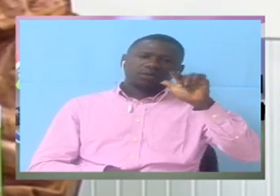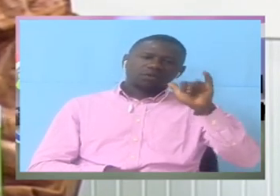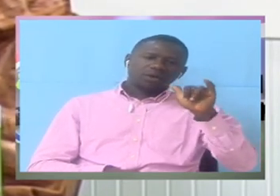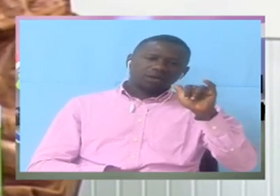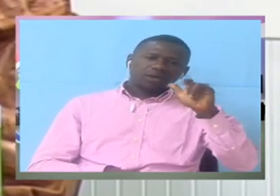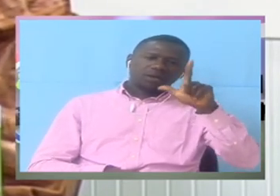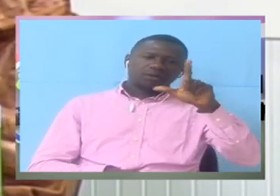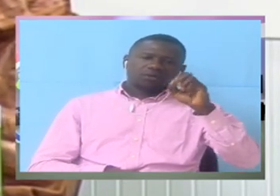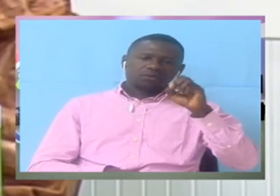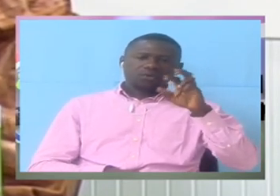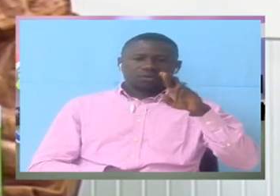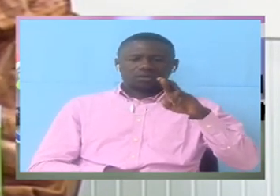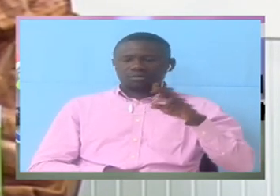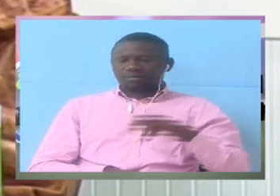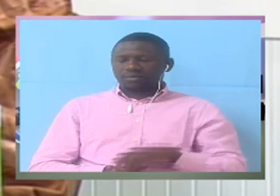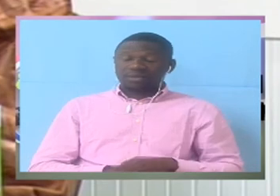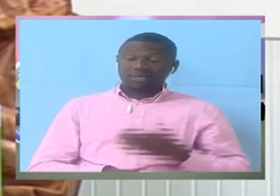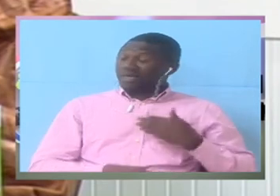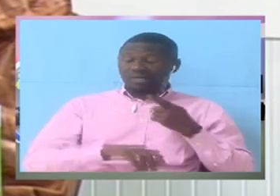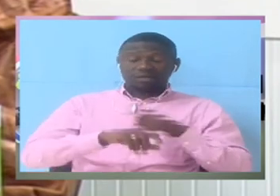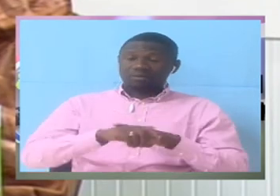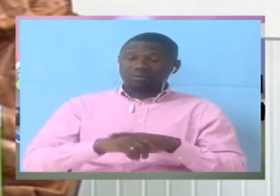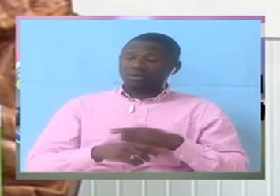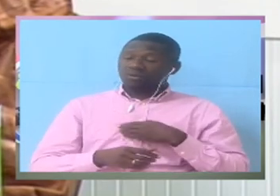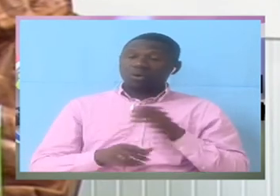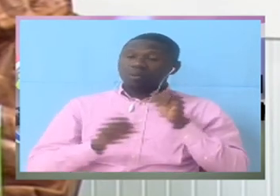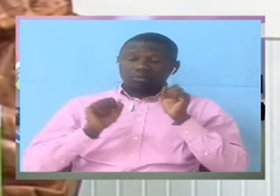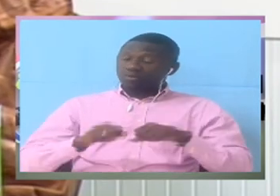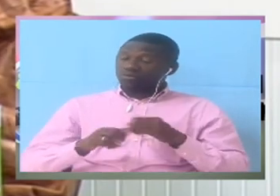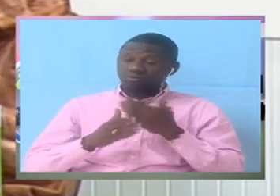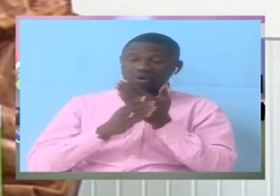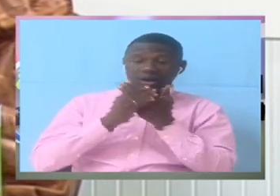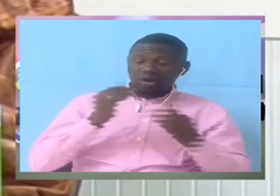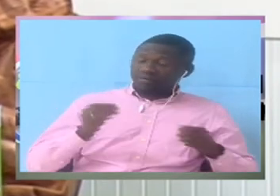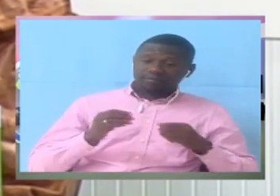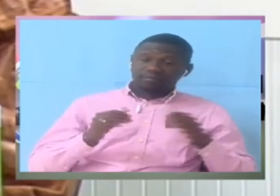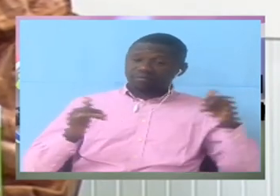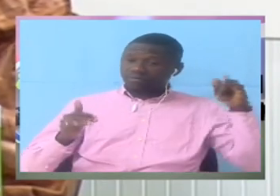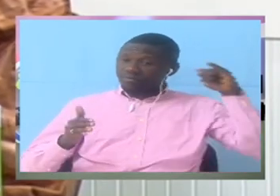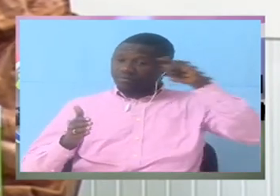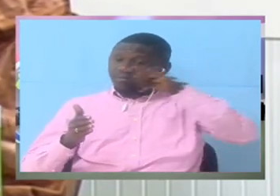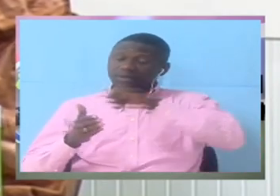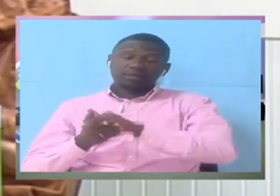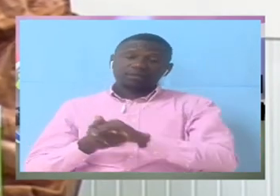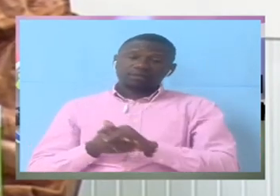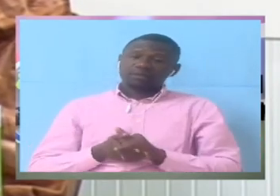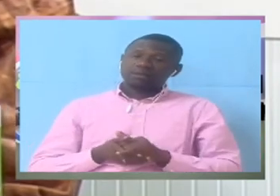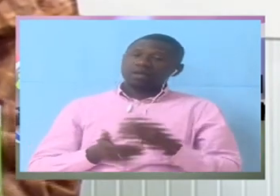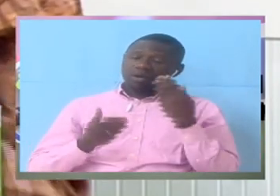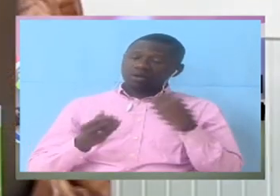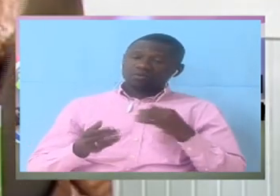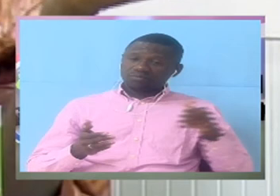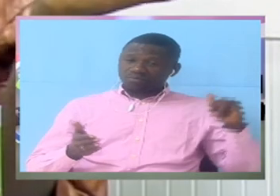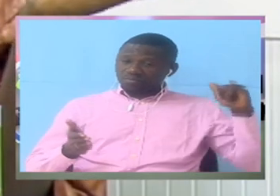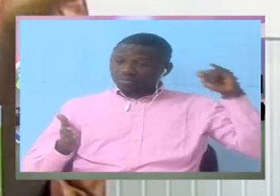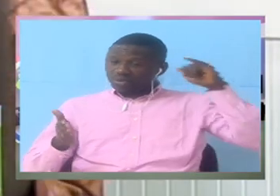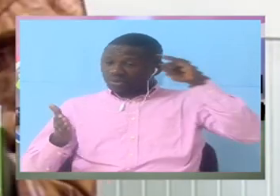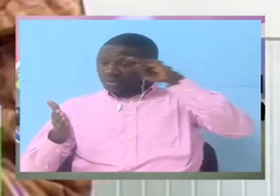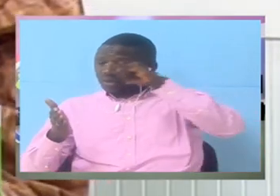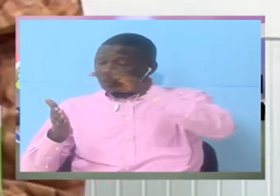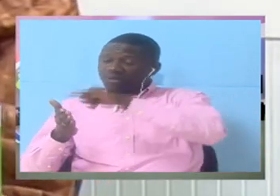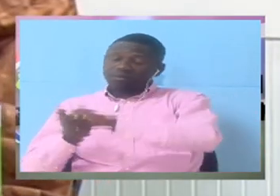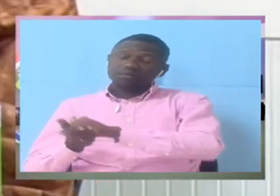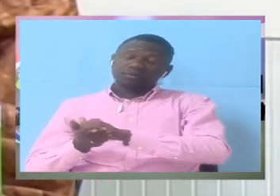Taylor? So at that point, we cannot disembark from the plane. Plane take off. That's how the plane took off.